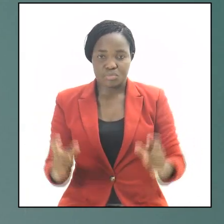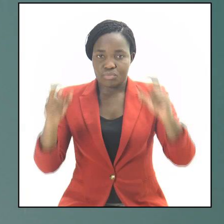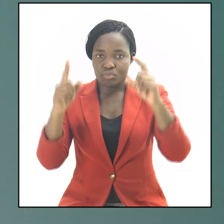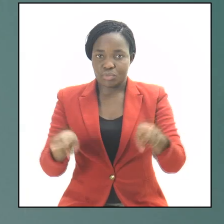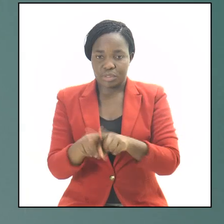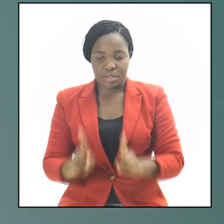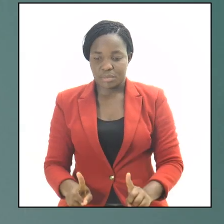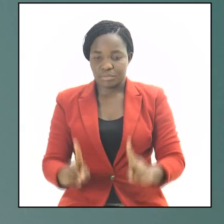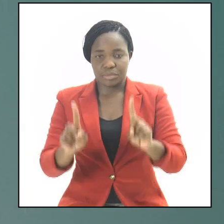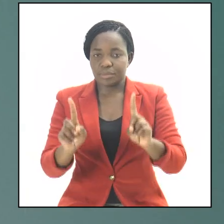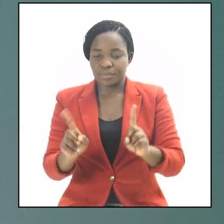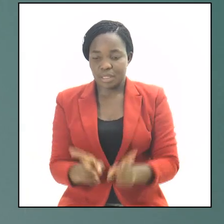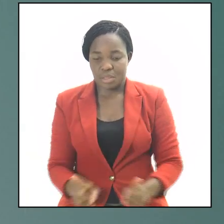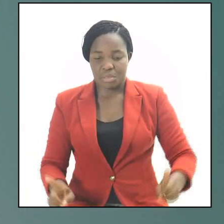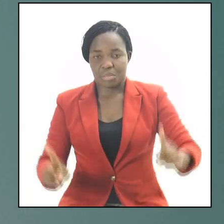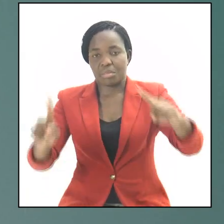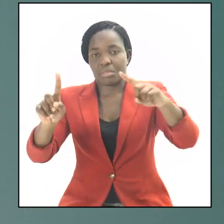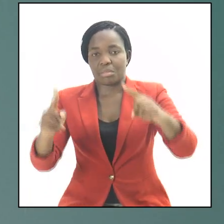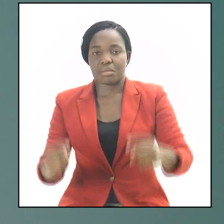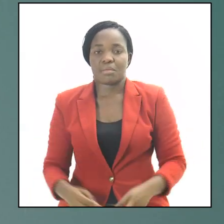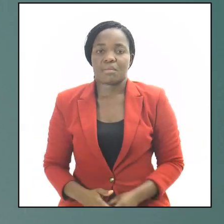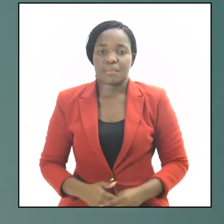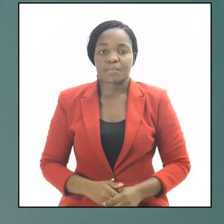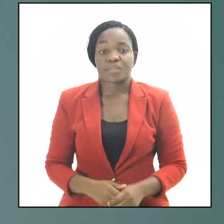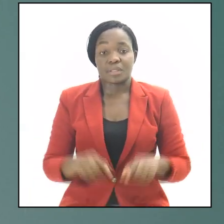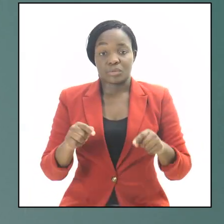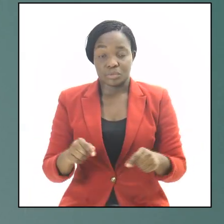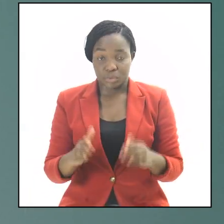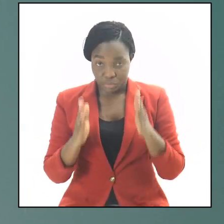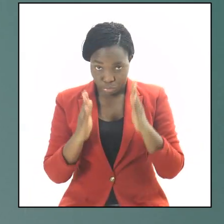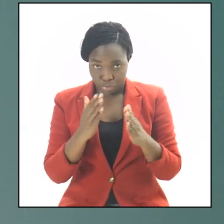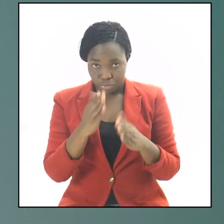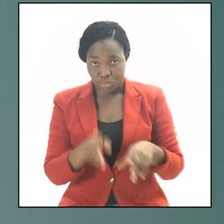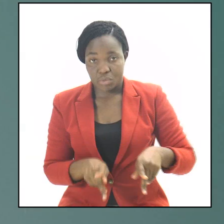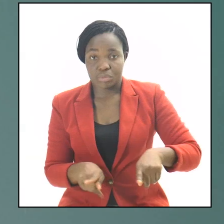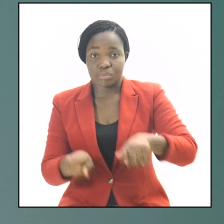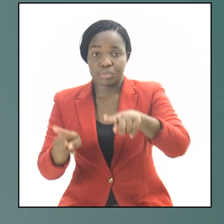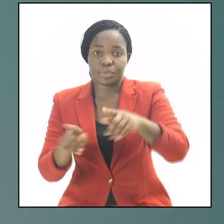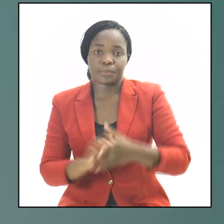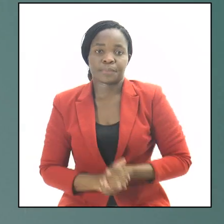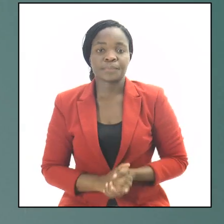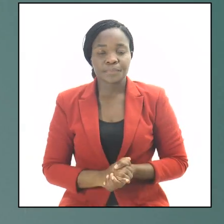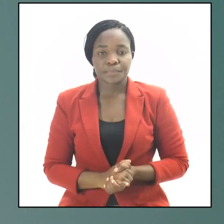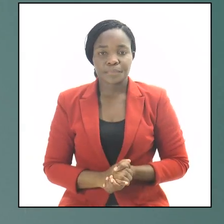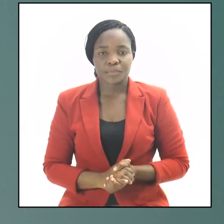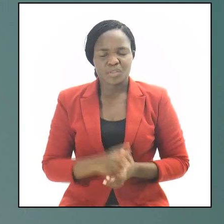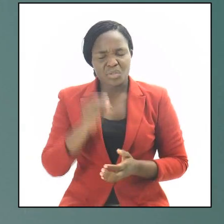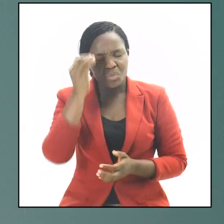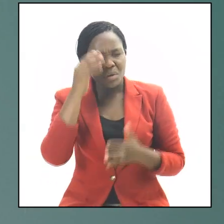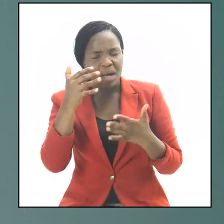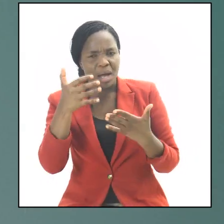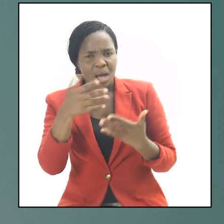parallel. The quadrilateral we are working with today is a parallelogram. To be able to recognize